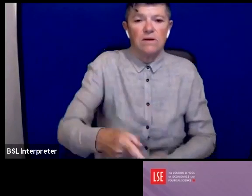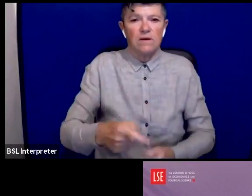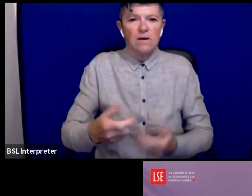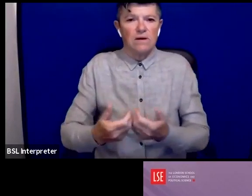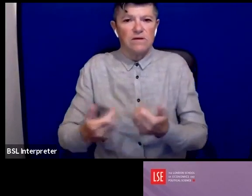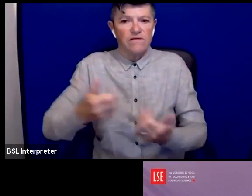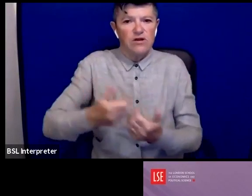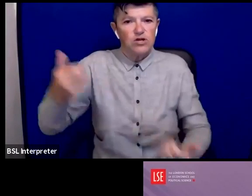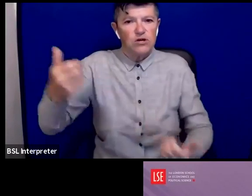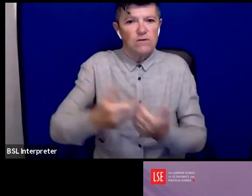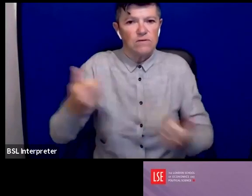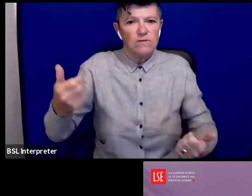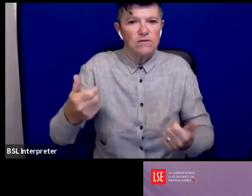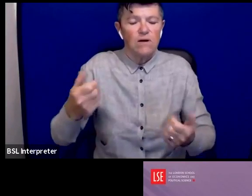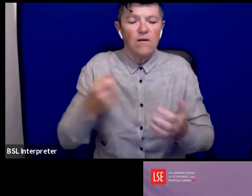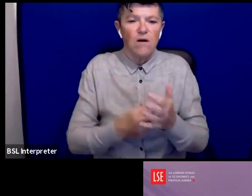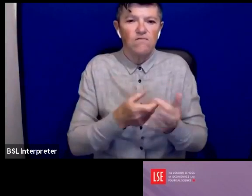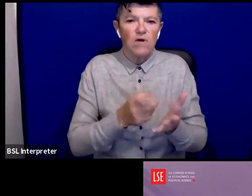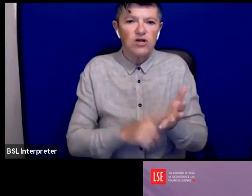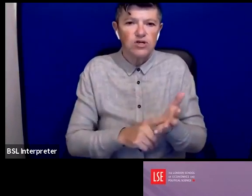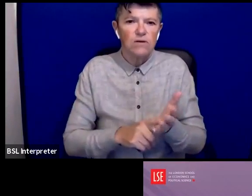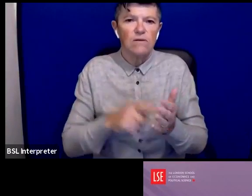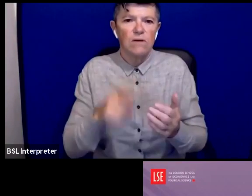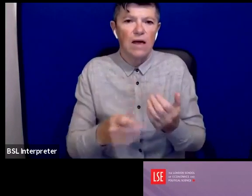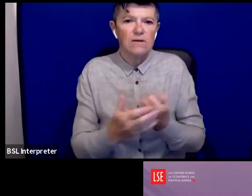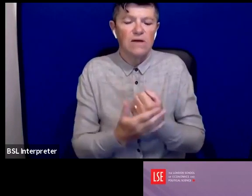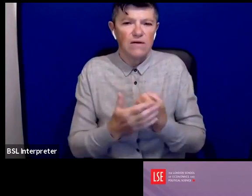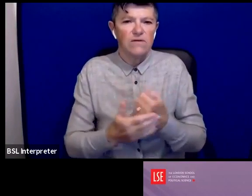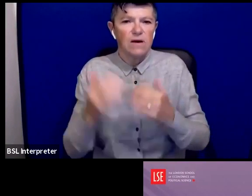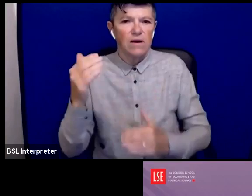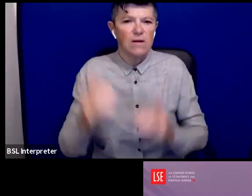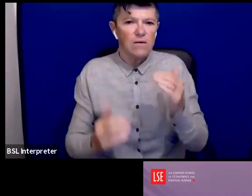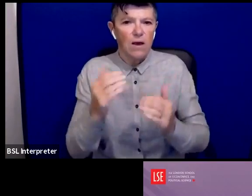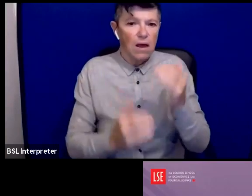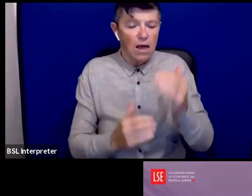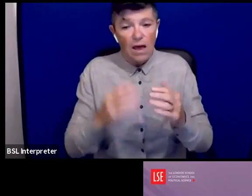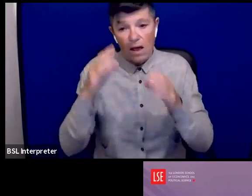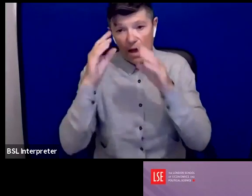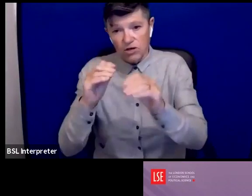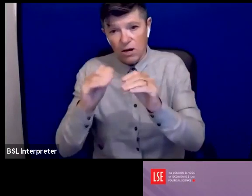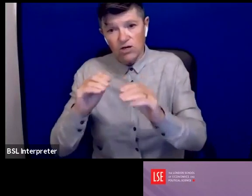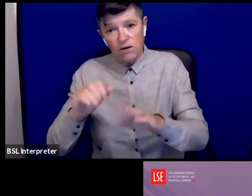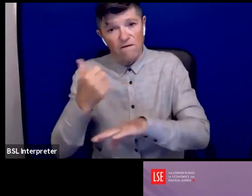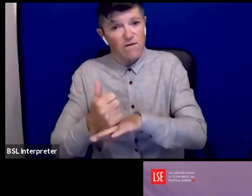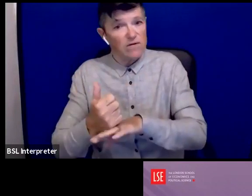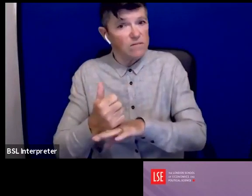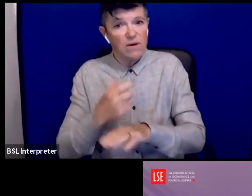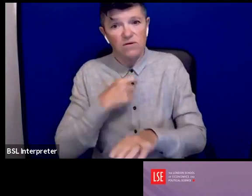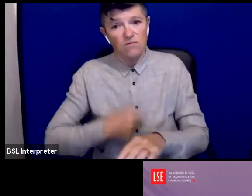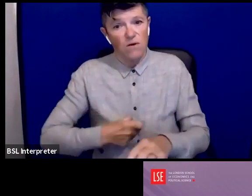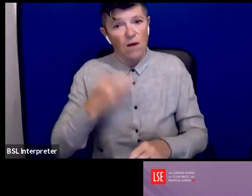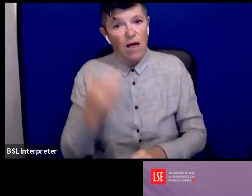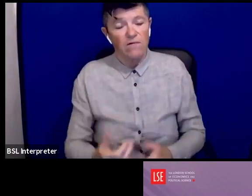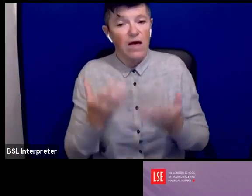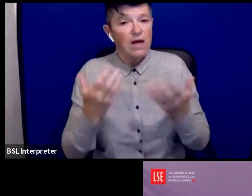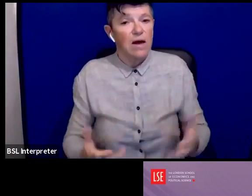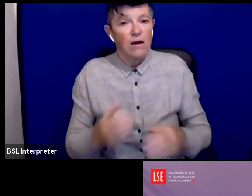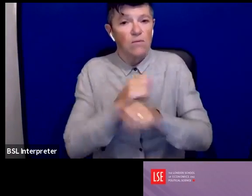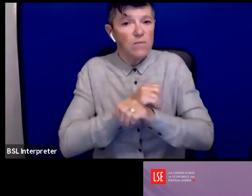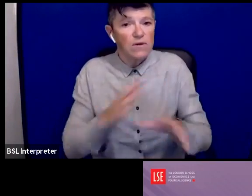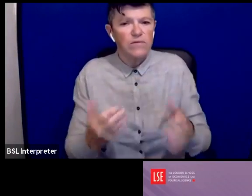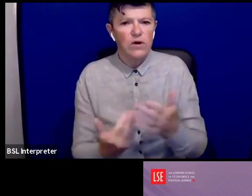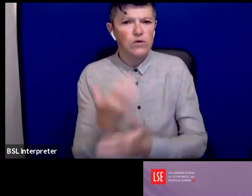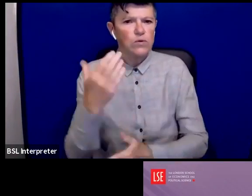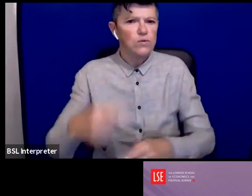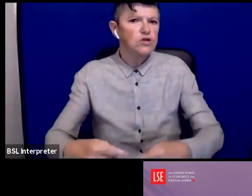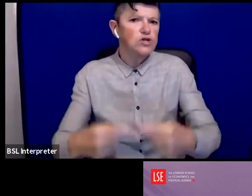inequities? Education plays a fundamental role. And now with the pandemic, I think we're facing a new challenge to